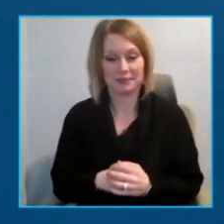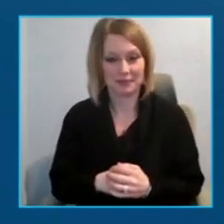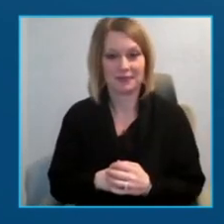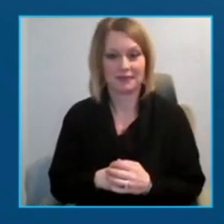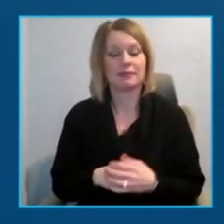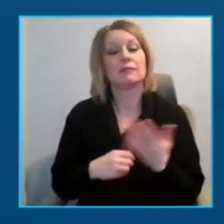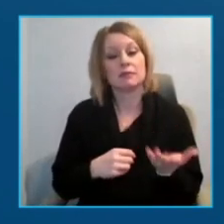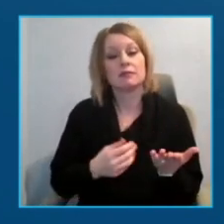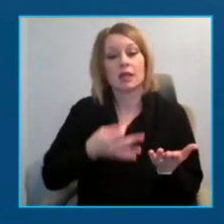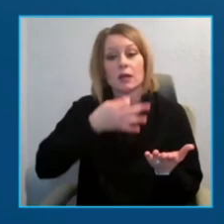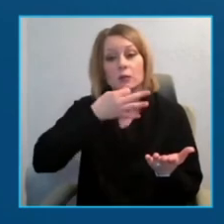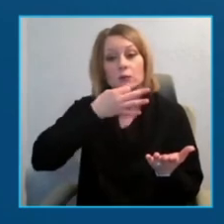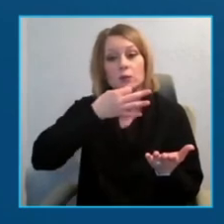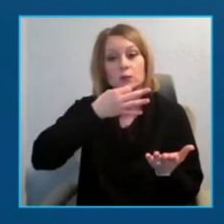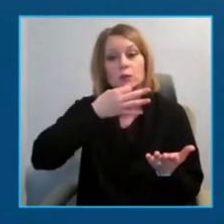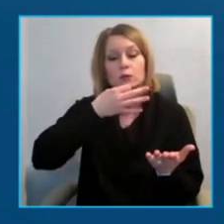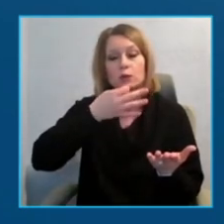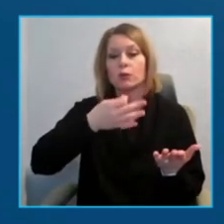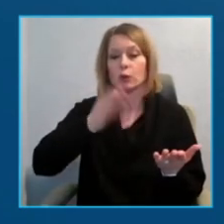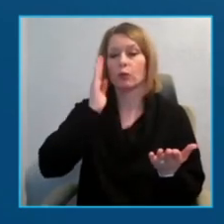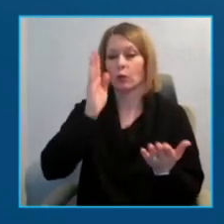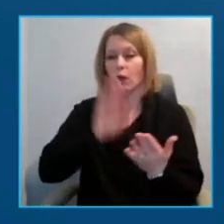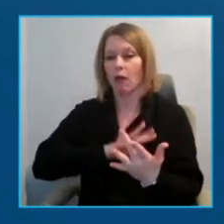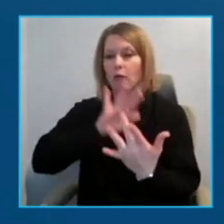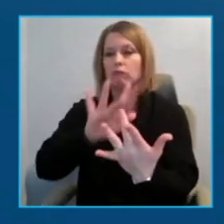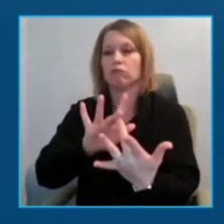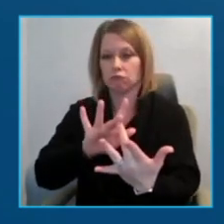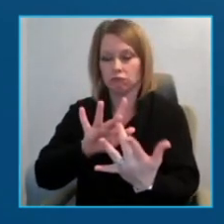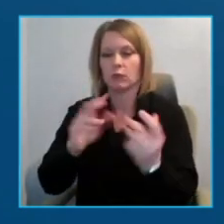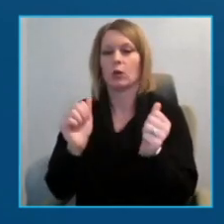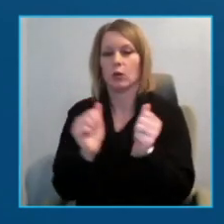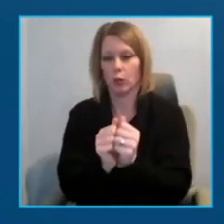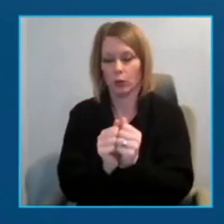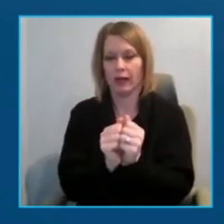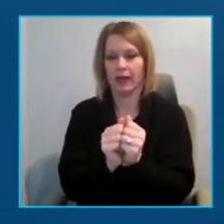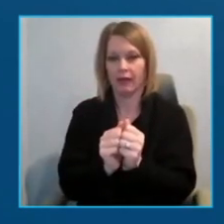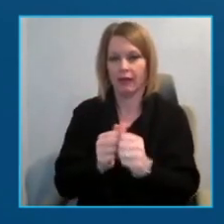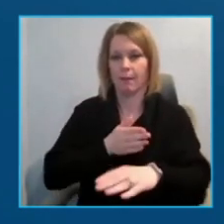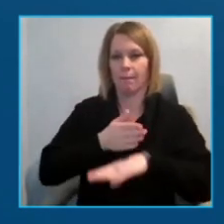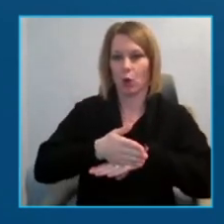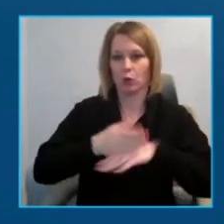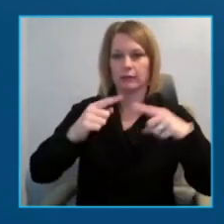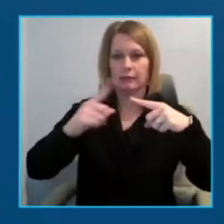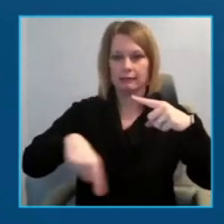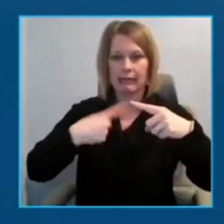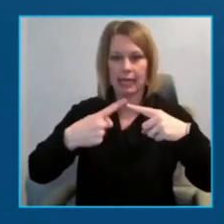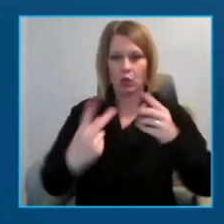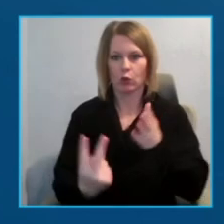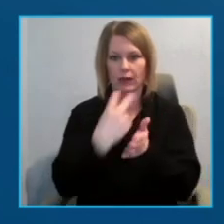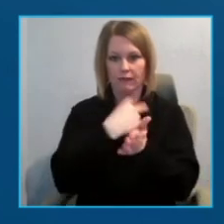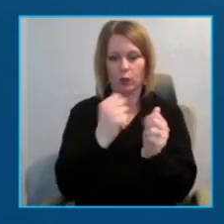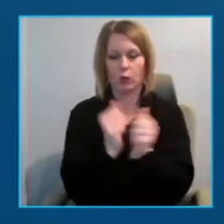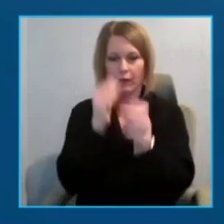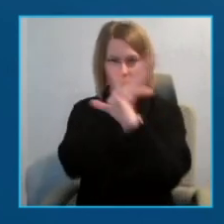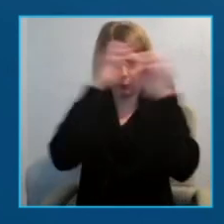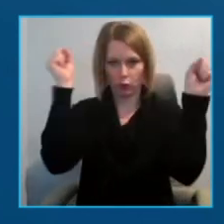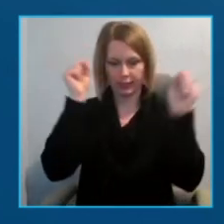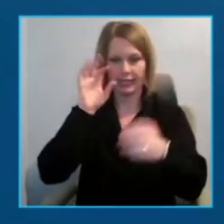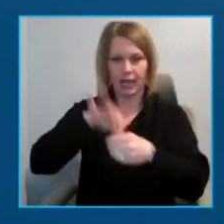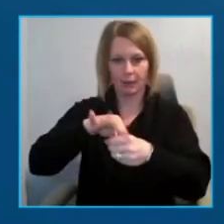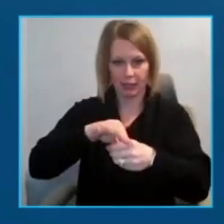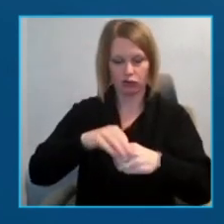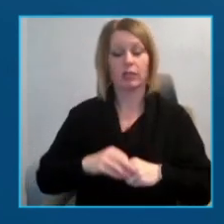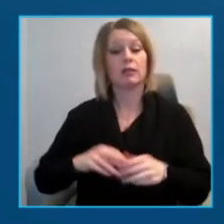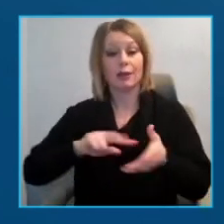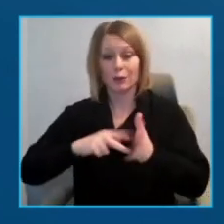about scheduling our traditional post-cycle review of the presidential nomination. That review will include a review of